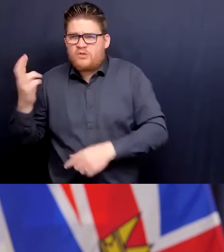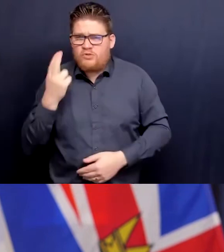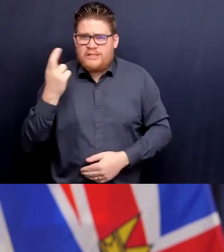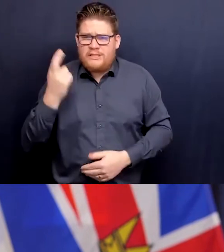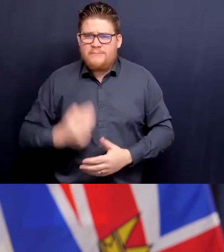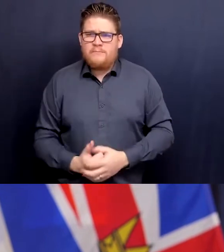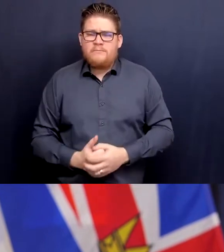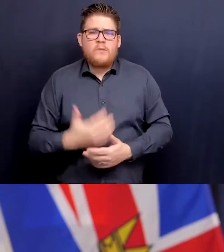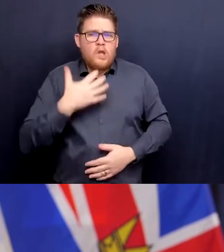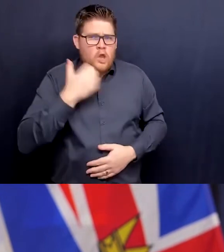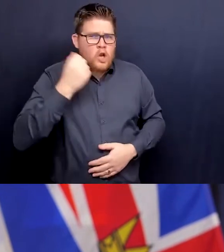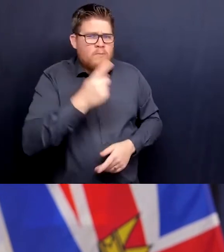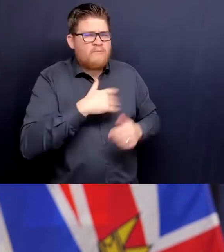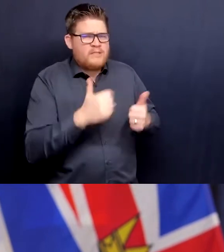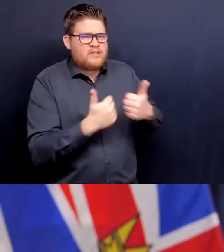particularly